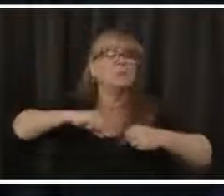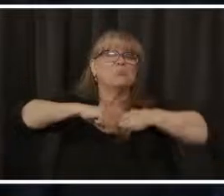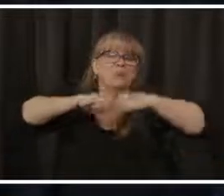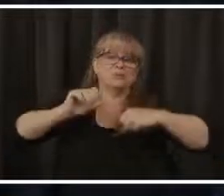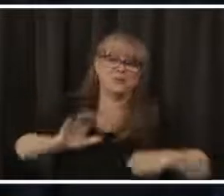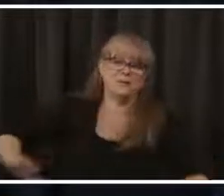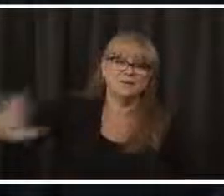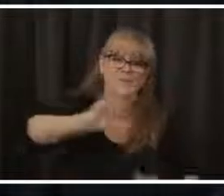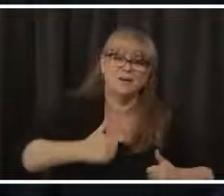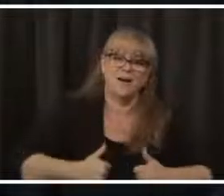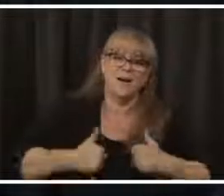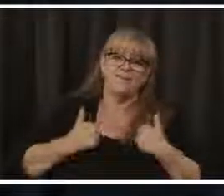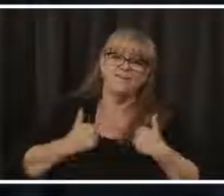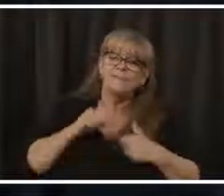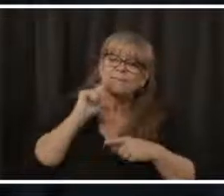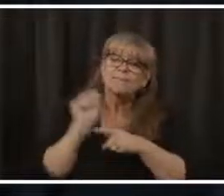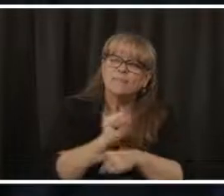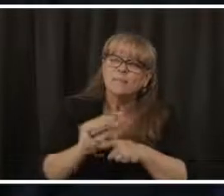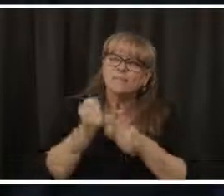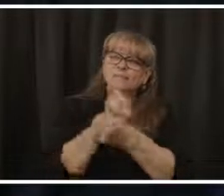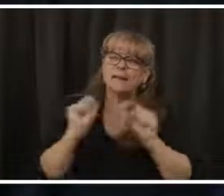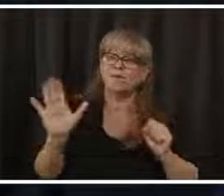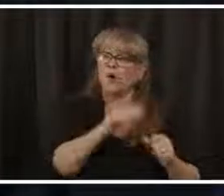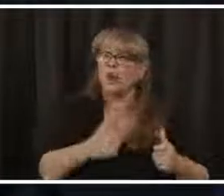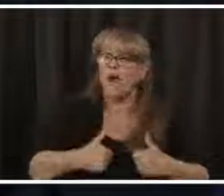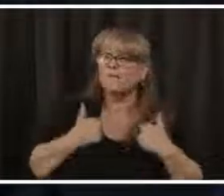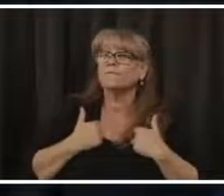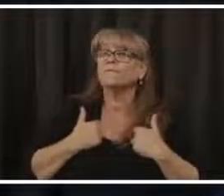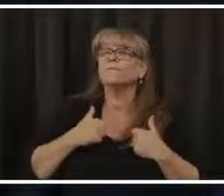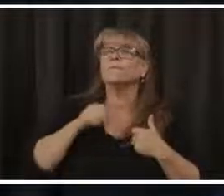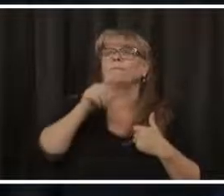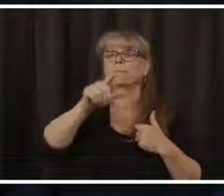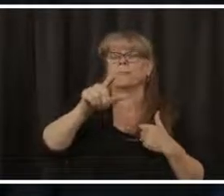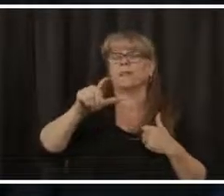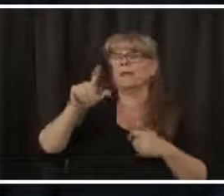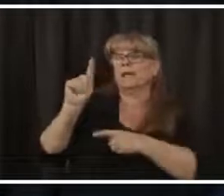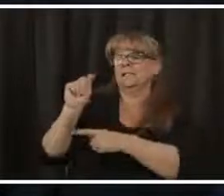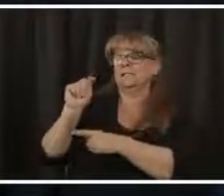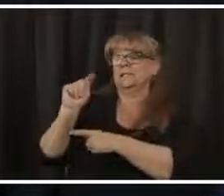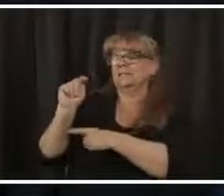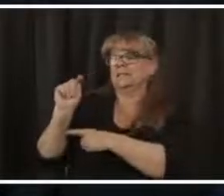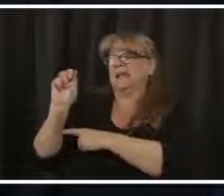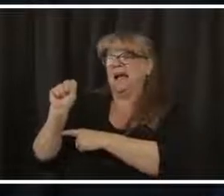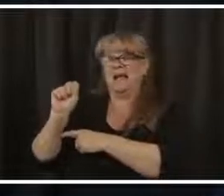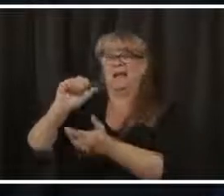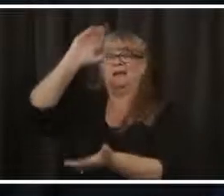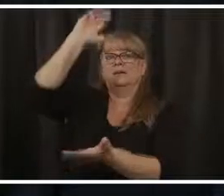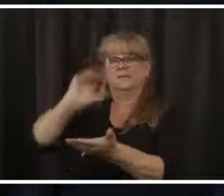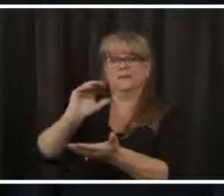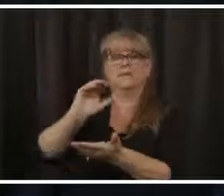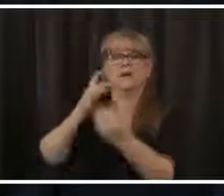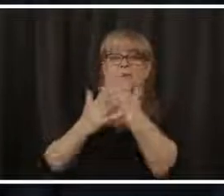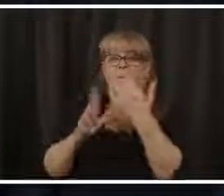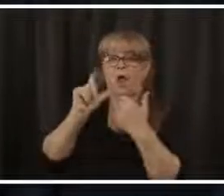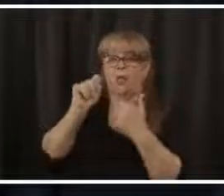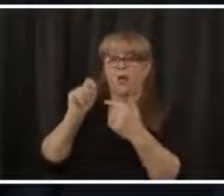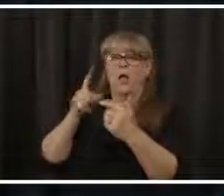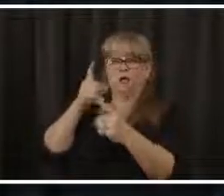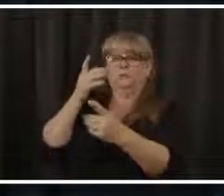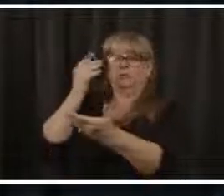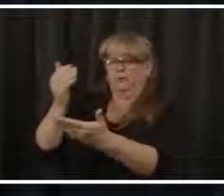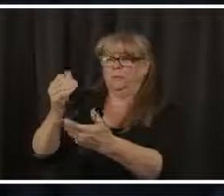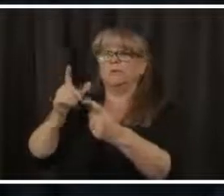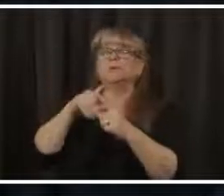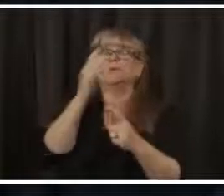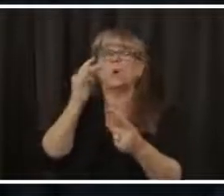There is a way to treat the thrombosis, the TTS, the thrombosis syndrome. It only occurred in 15 cases out of a million for